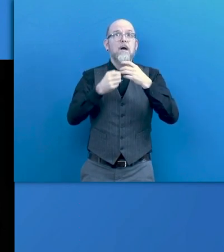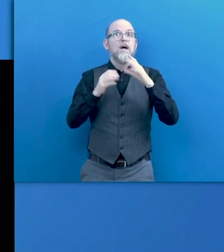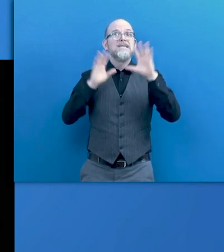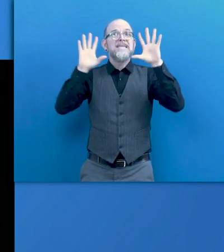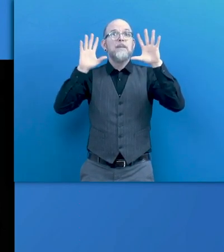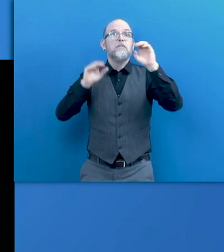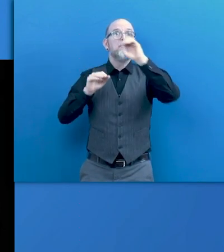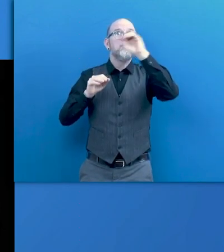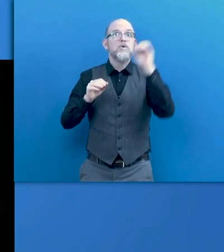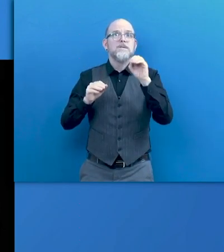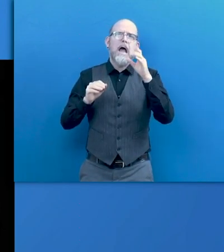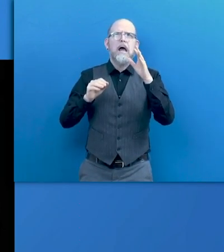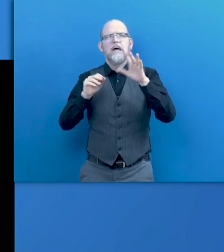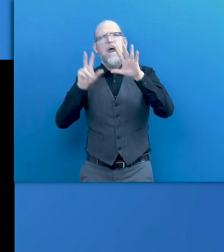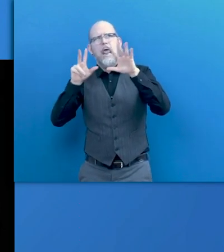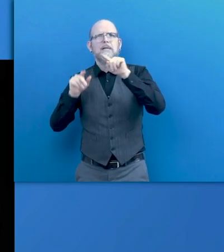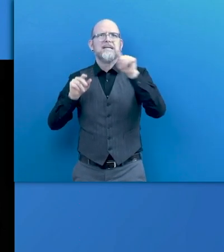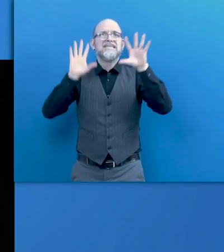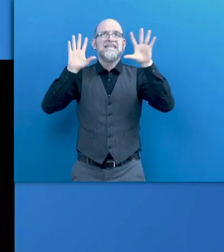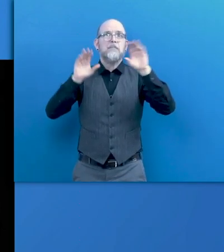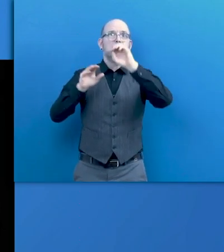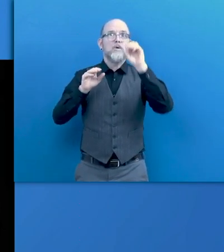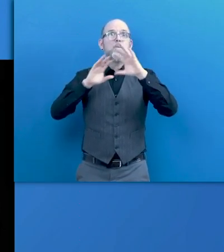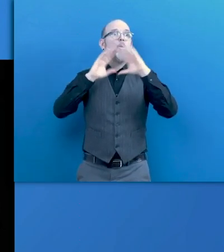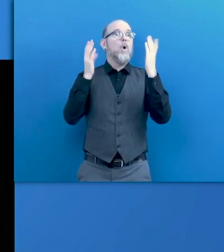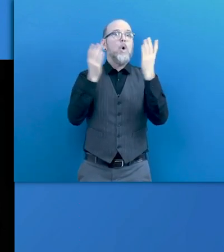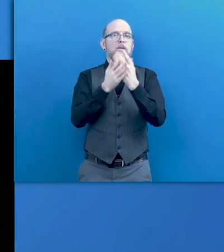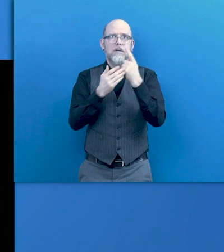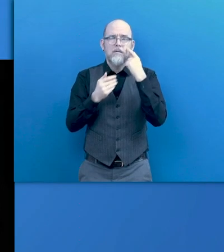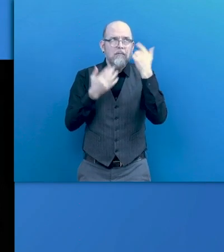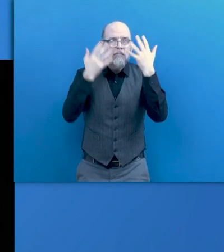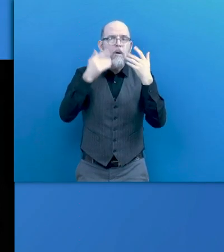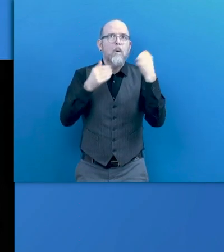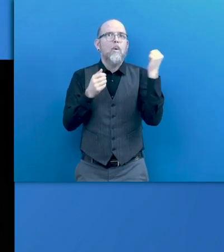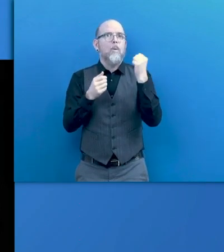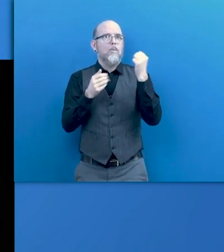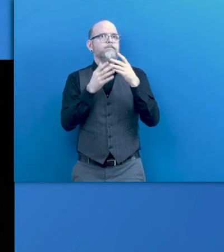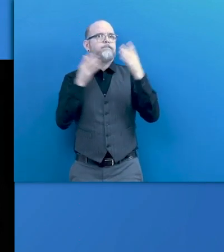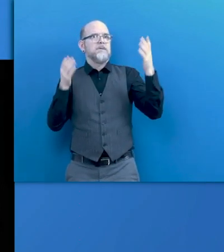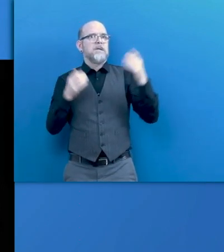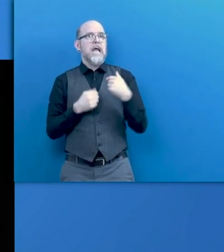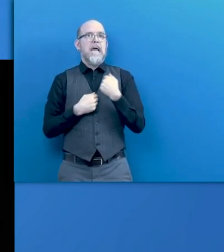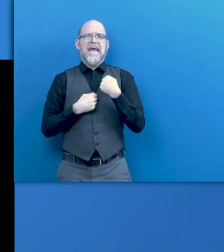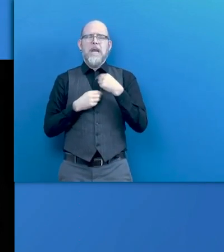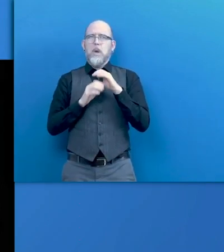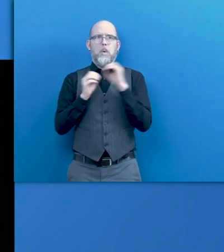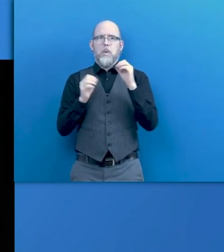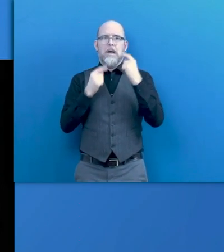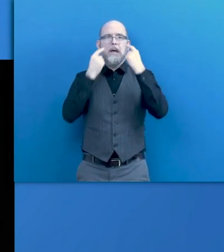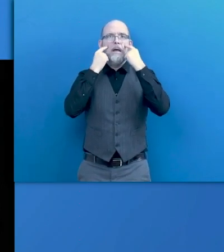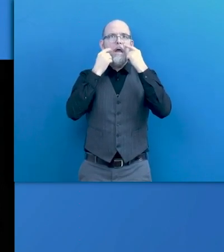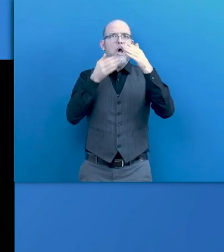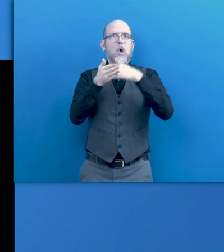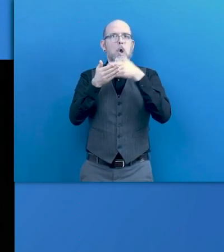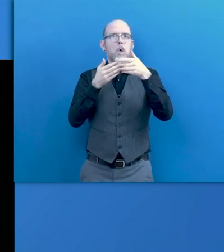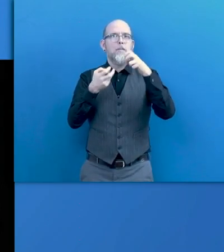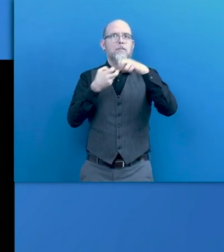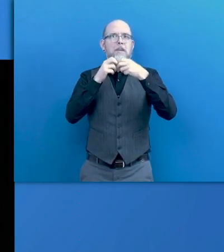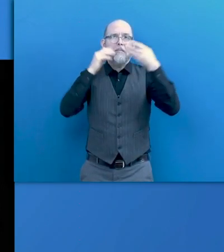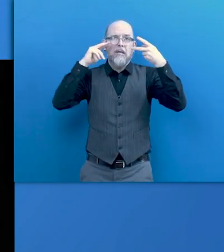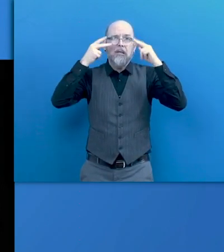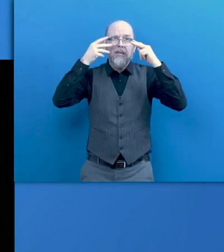of men are colorblind, and that's so simple. But if I'm not colorblind, then I don't think